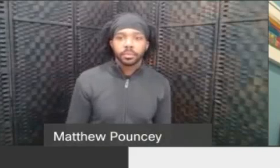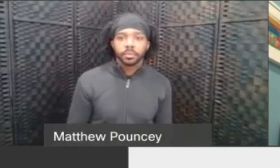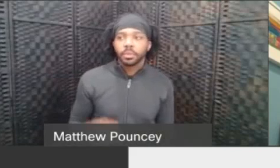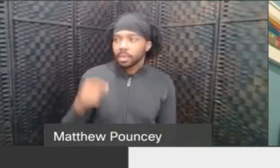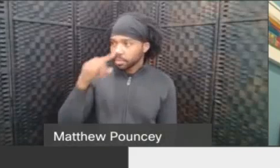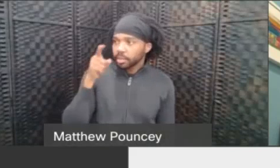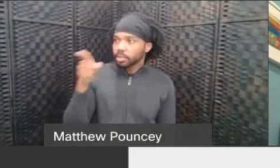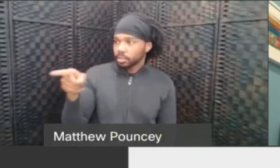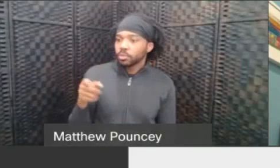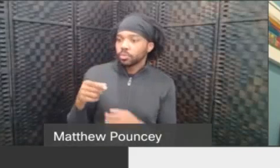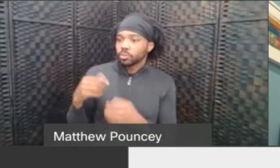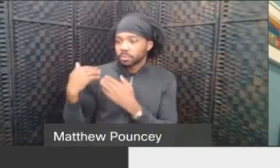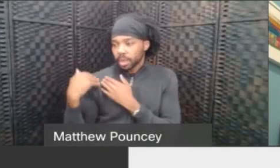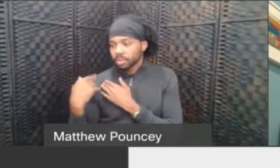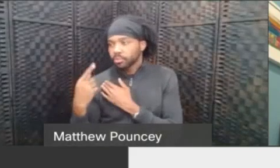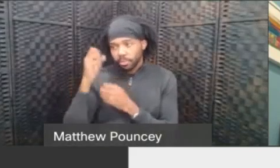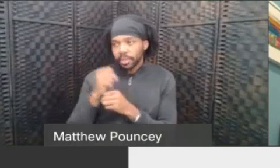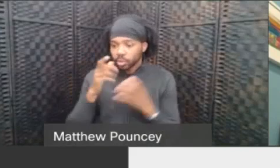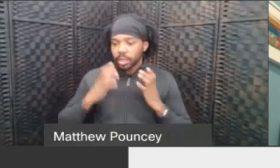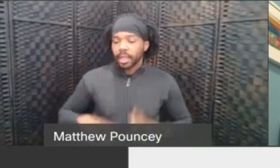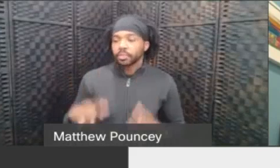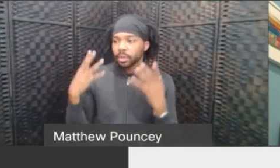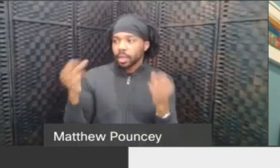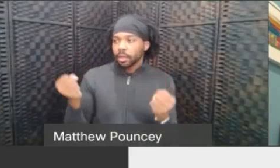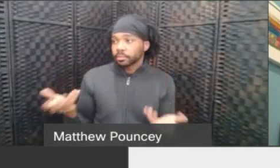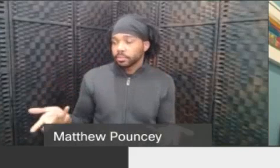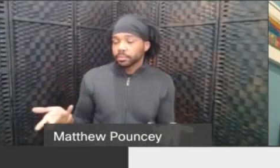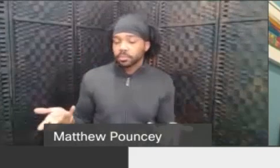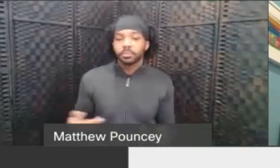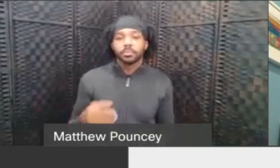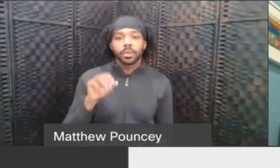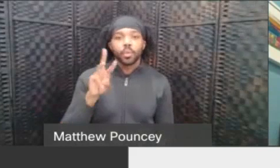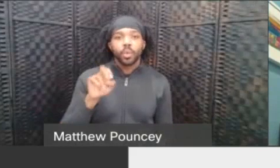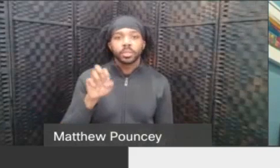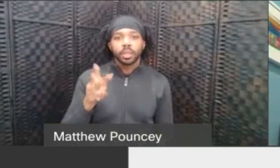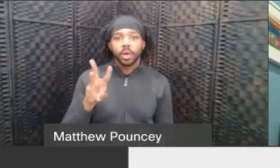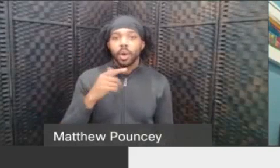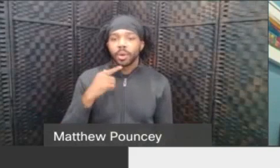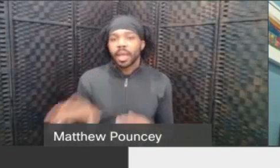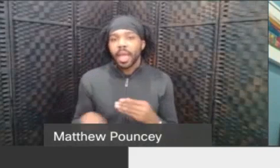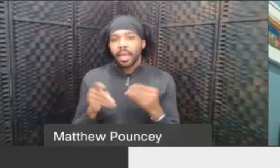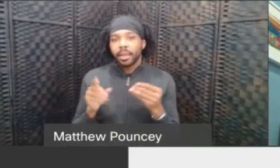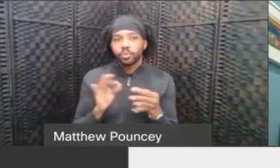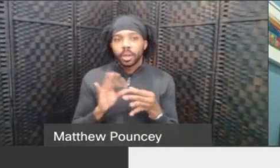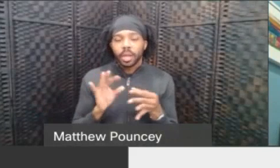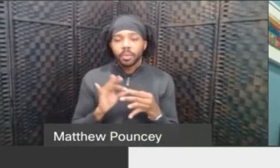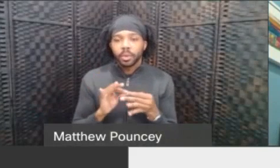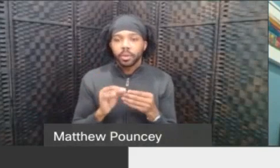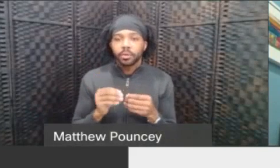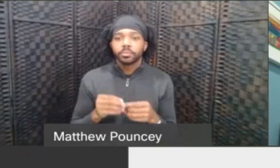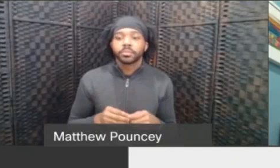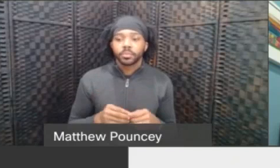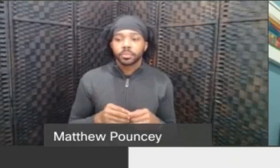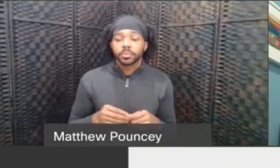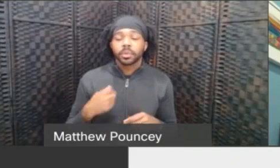for ensuring their health care. And the other thing I would add to that comment is, over time, what